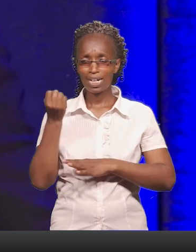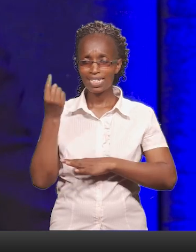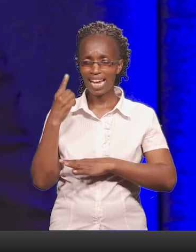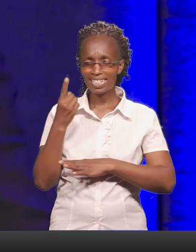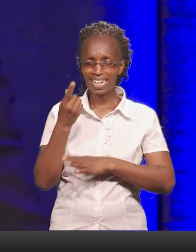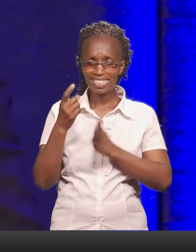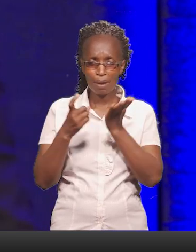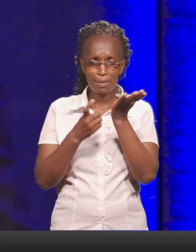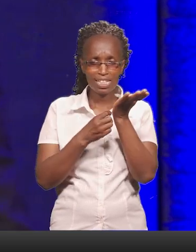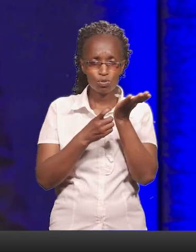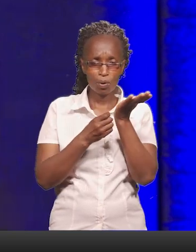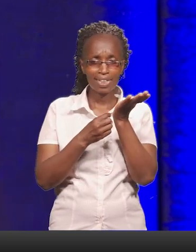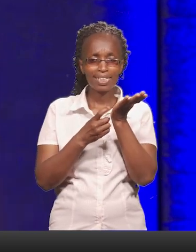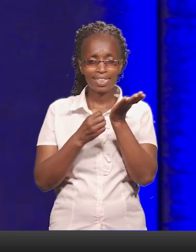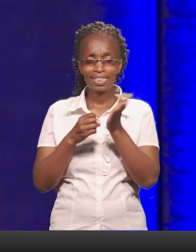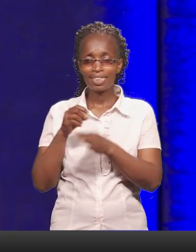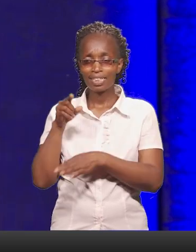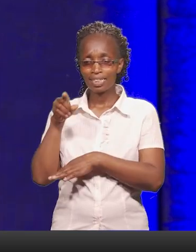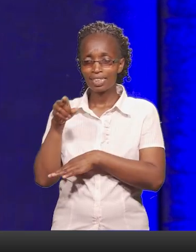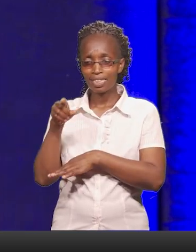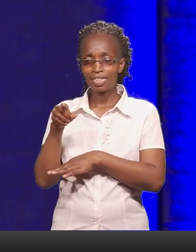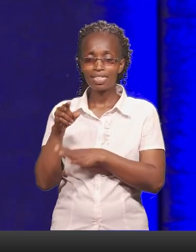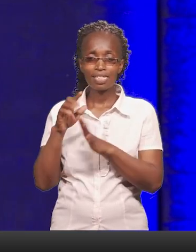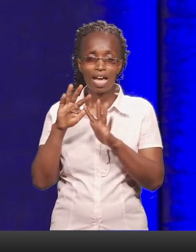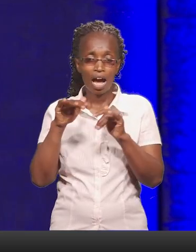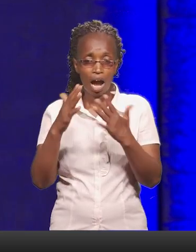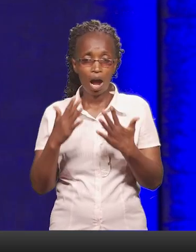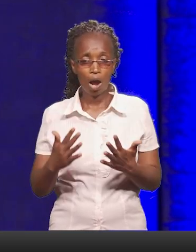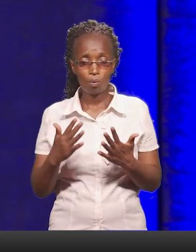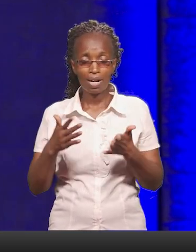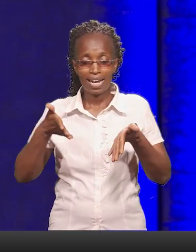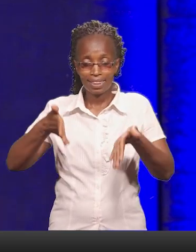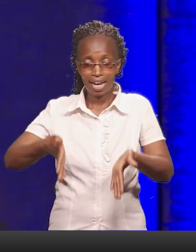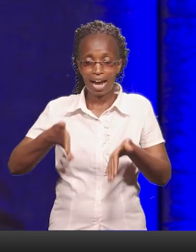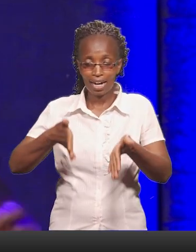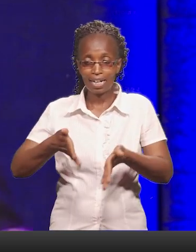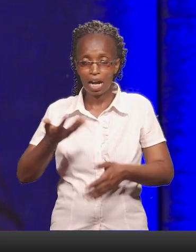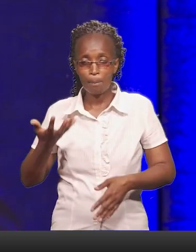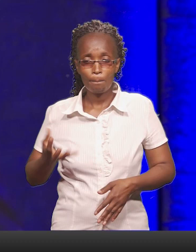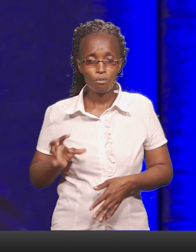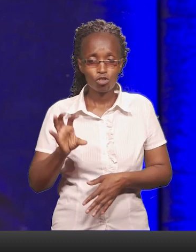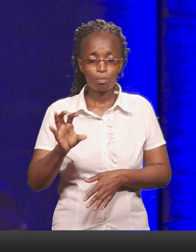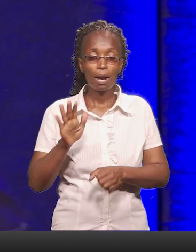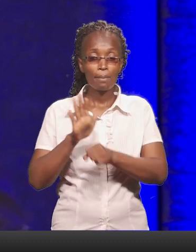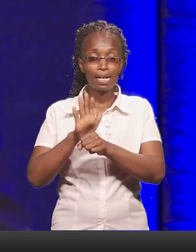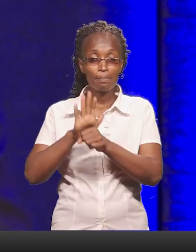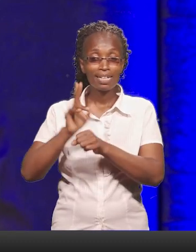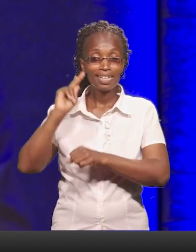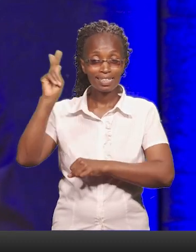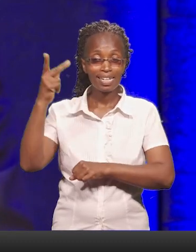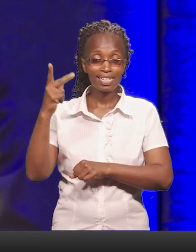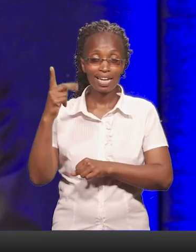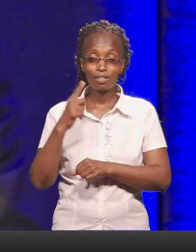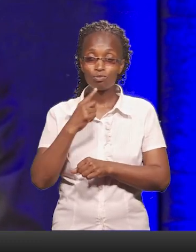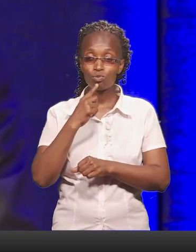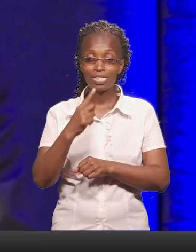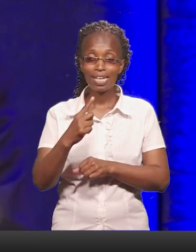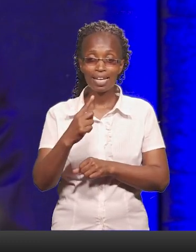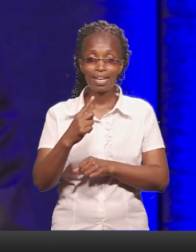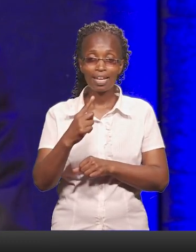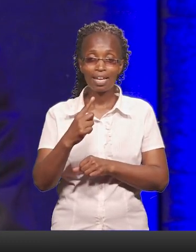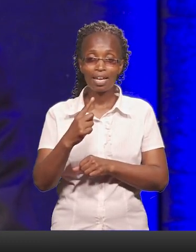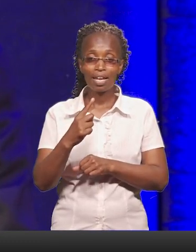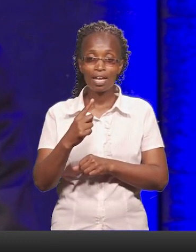understand a bit of Kiswahili, it is that's what informs the current push by many Kenyans